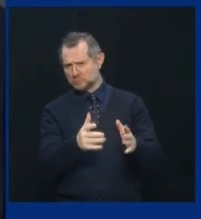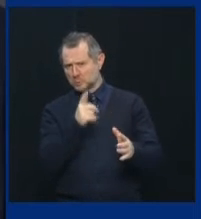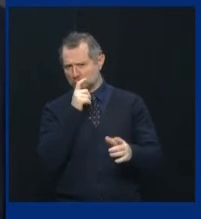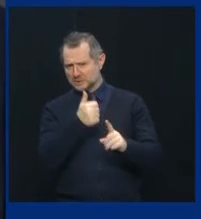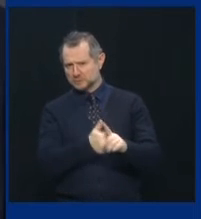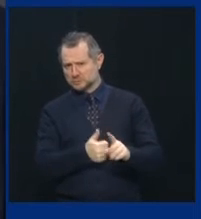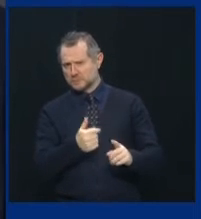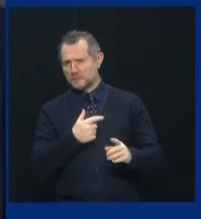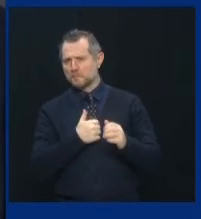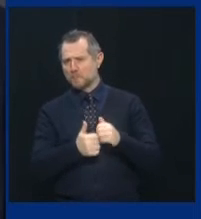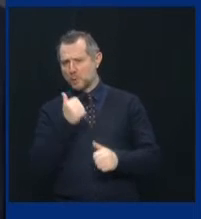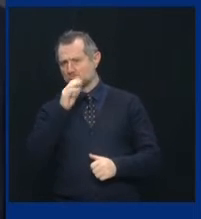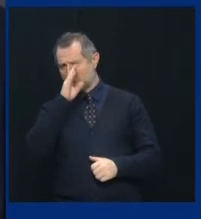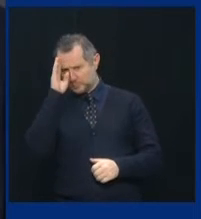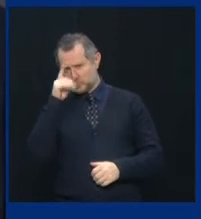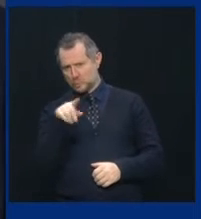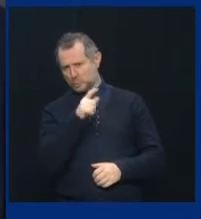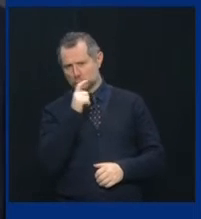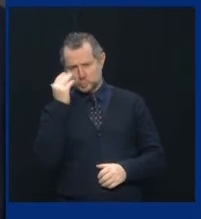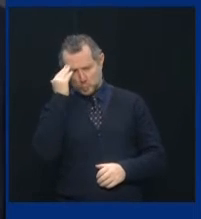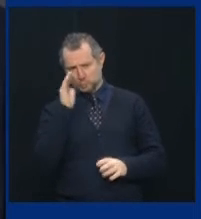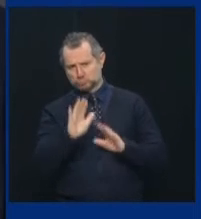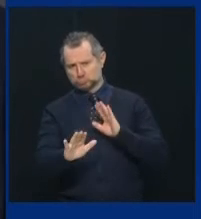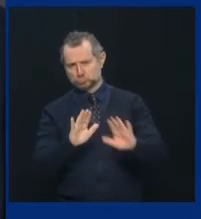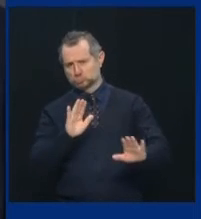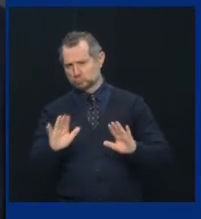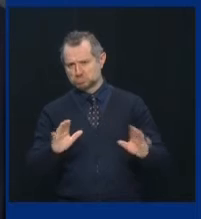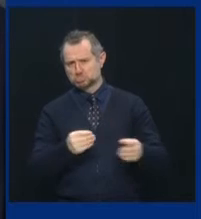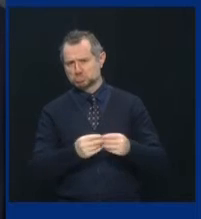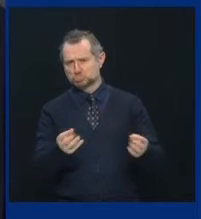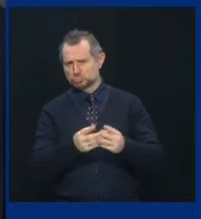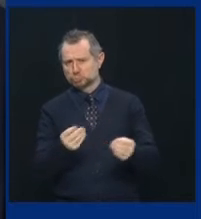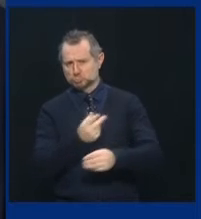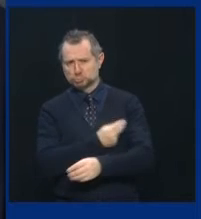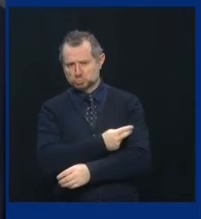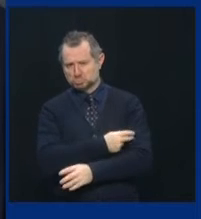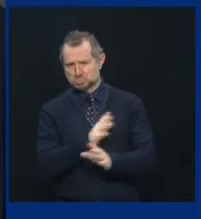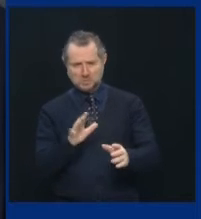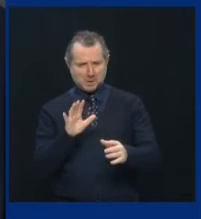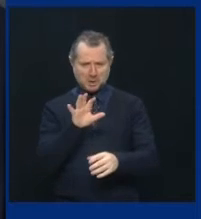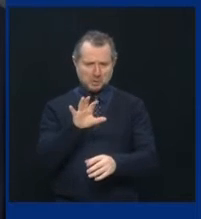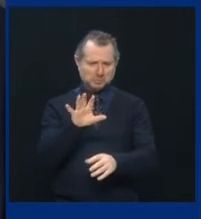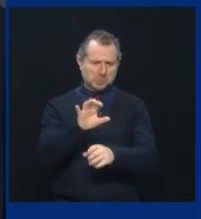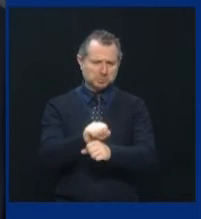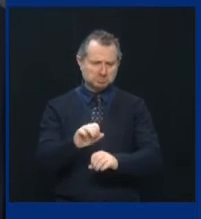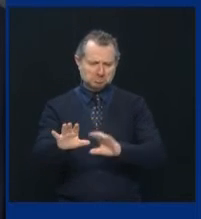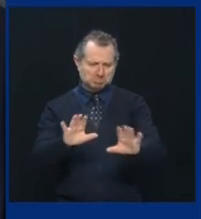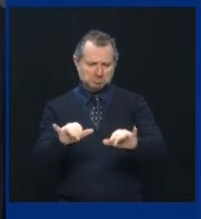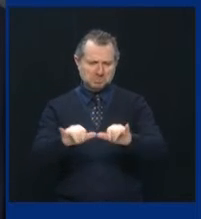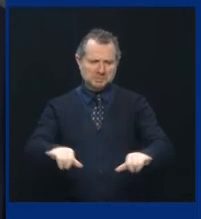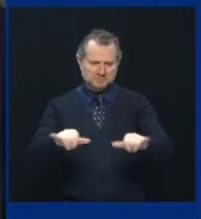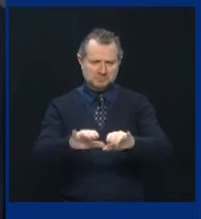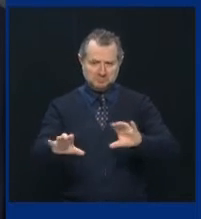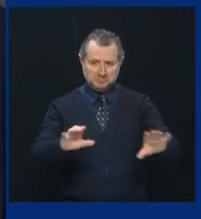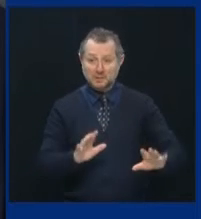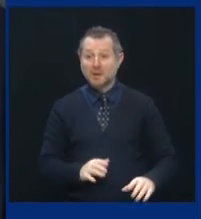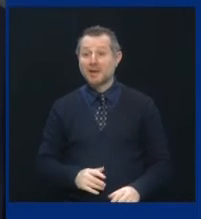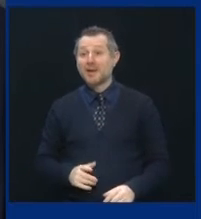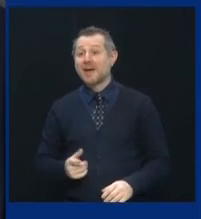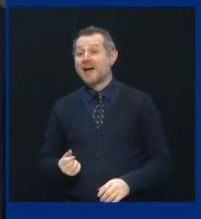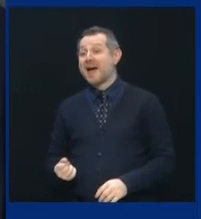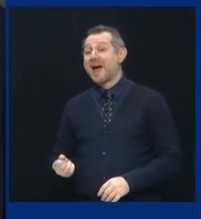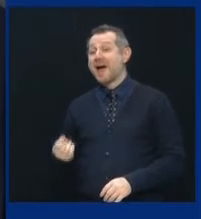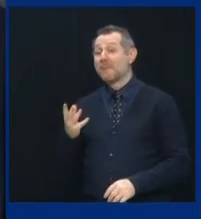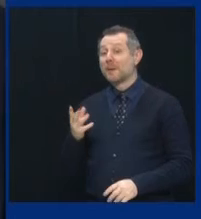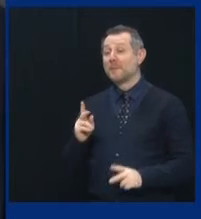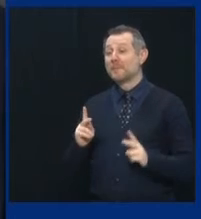most hospitals have administered of their allocation. We don't have a